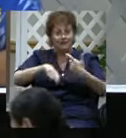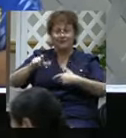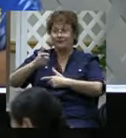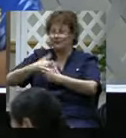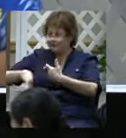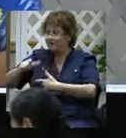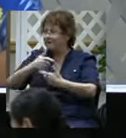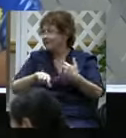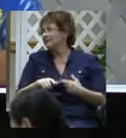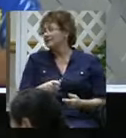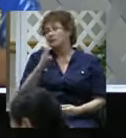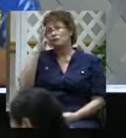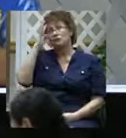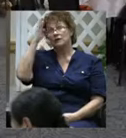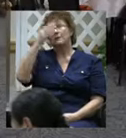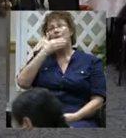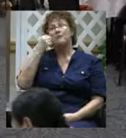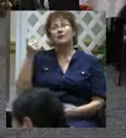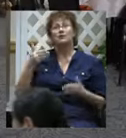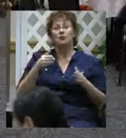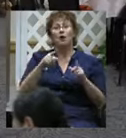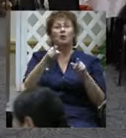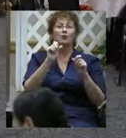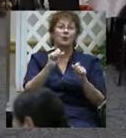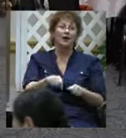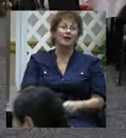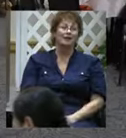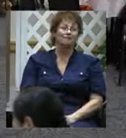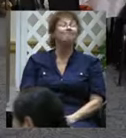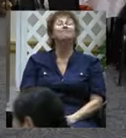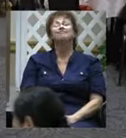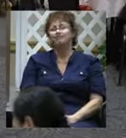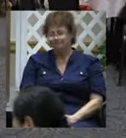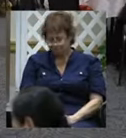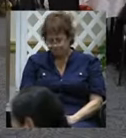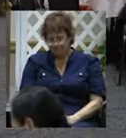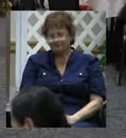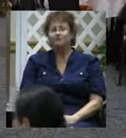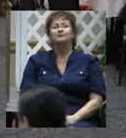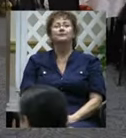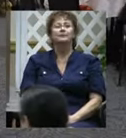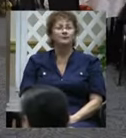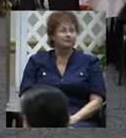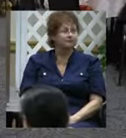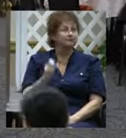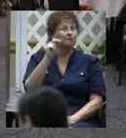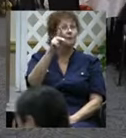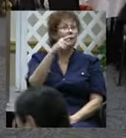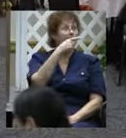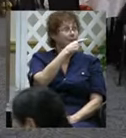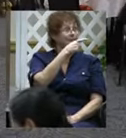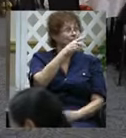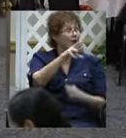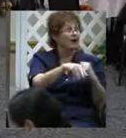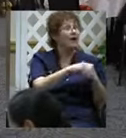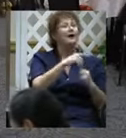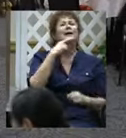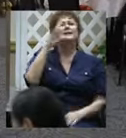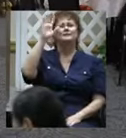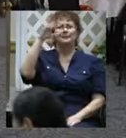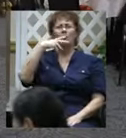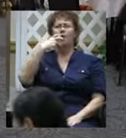best solution you can. Okay, I think with that, unless Melody has something to add. I did just want to